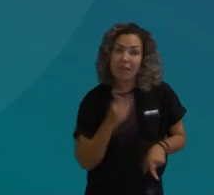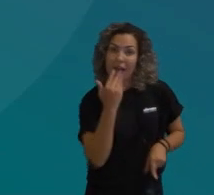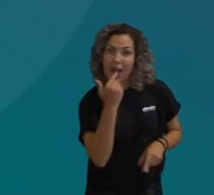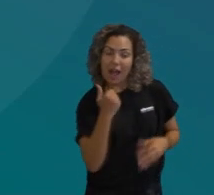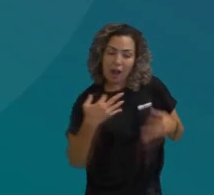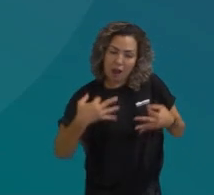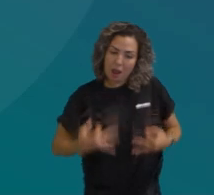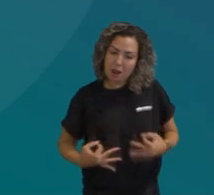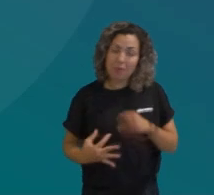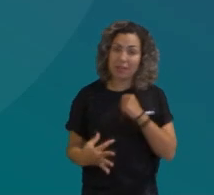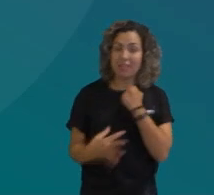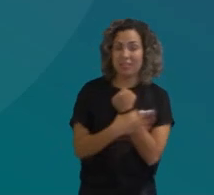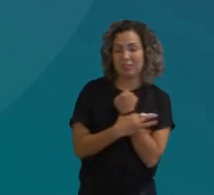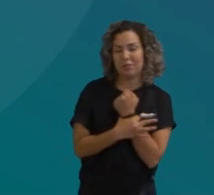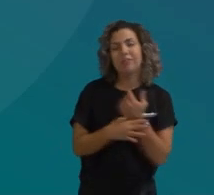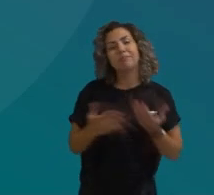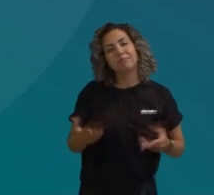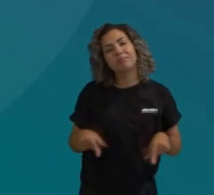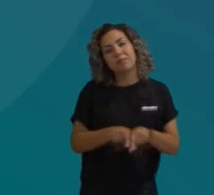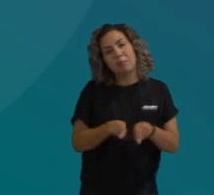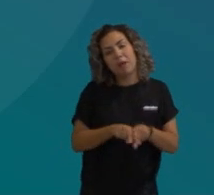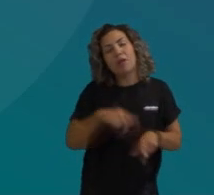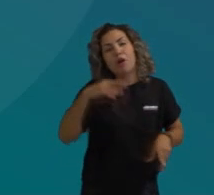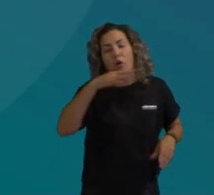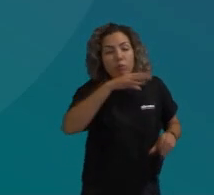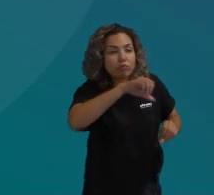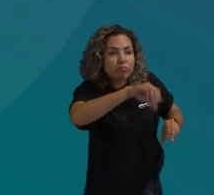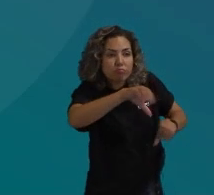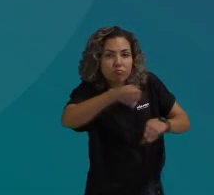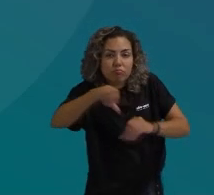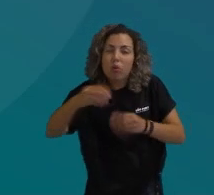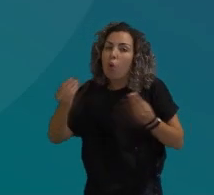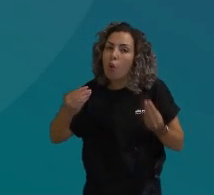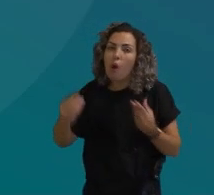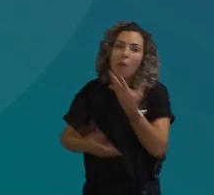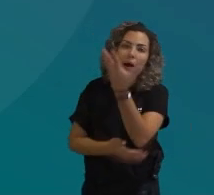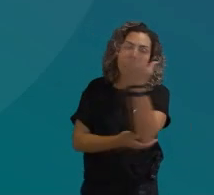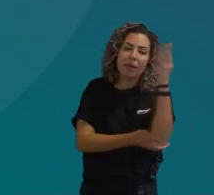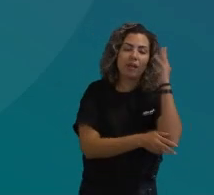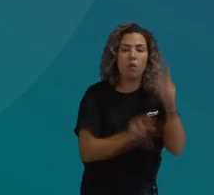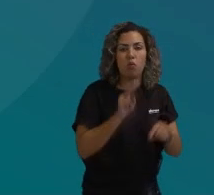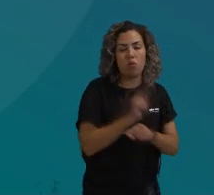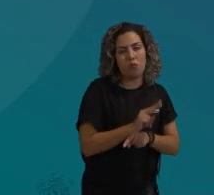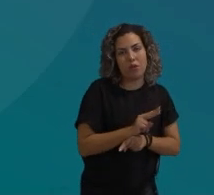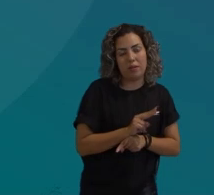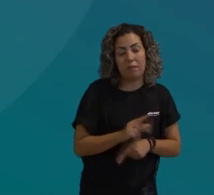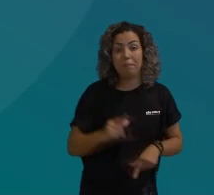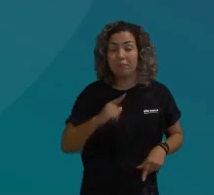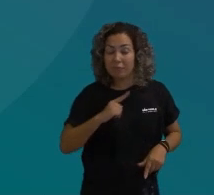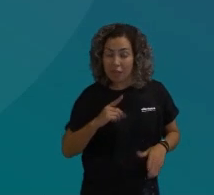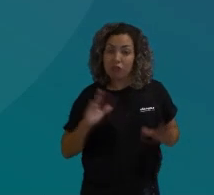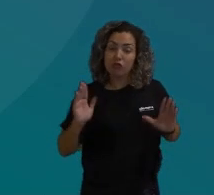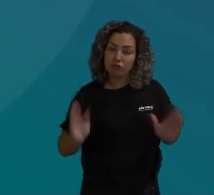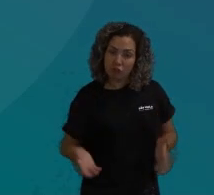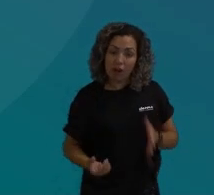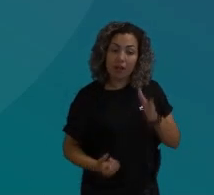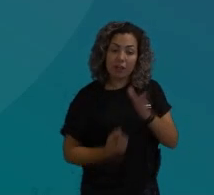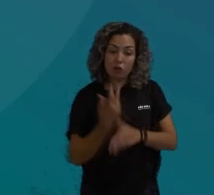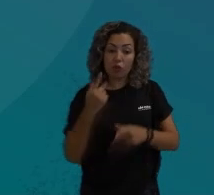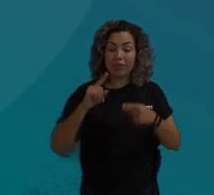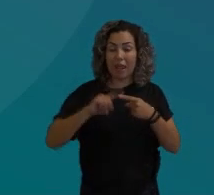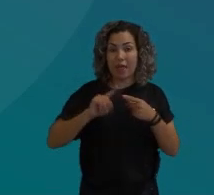and environmental education. We have set up three of them, and we have, as you can